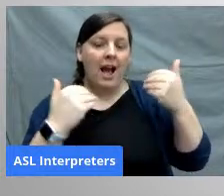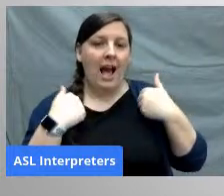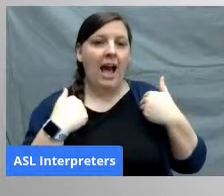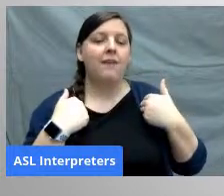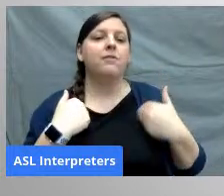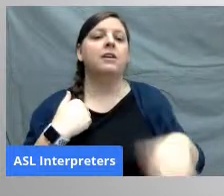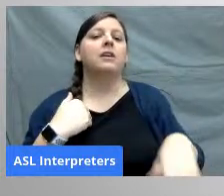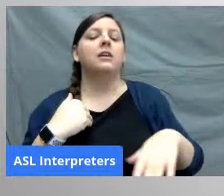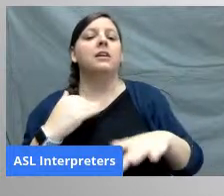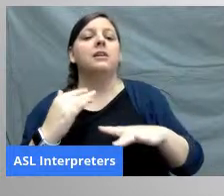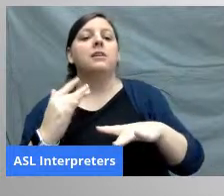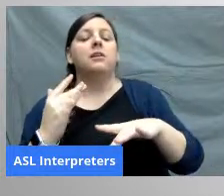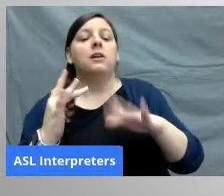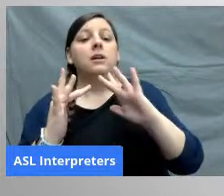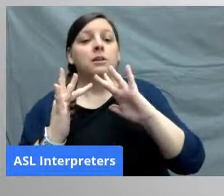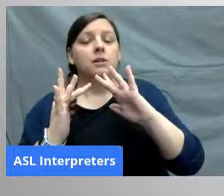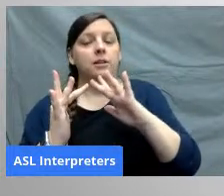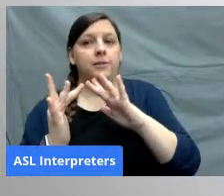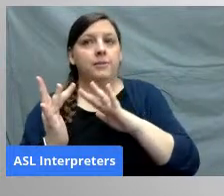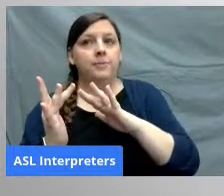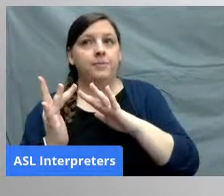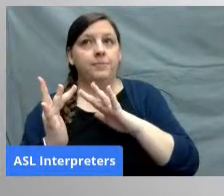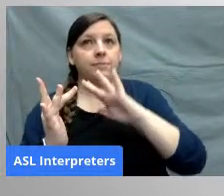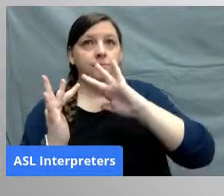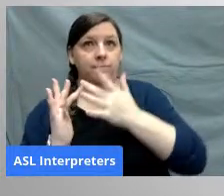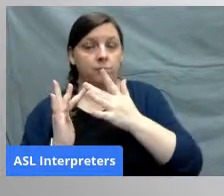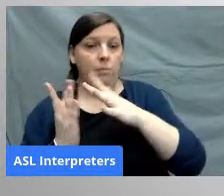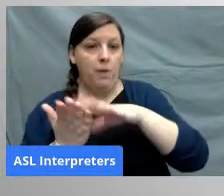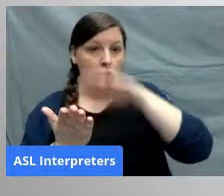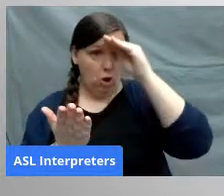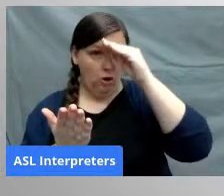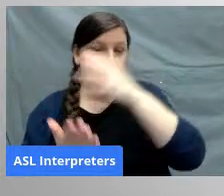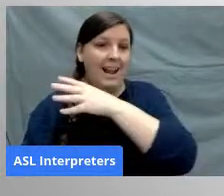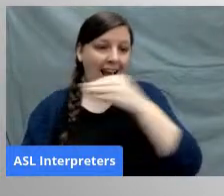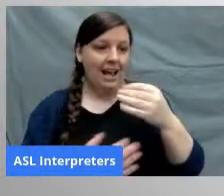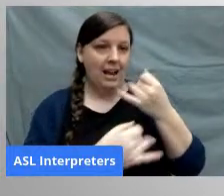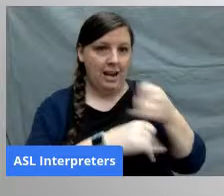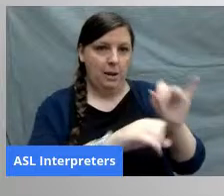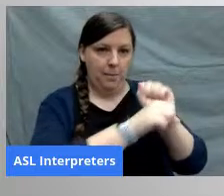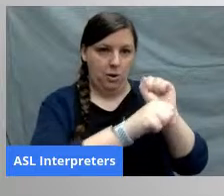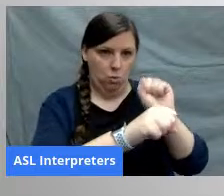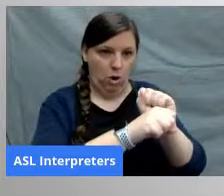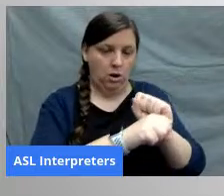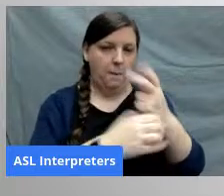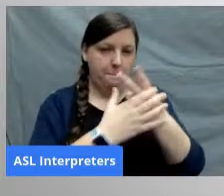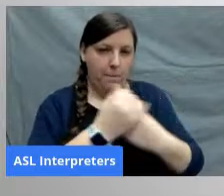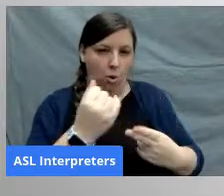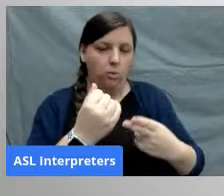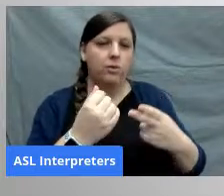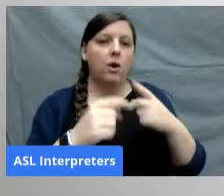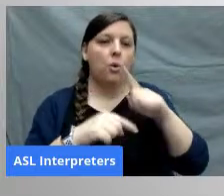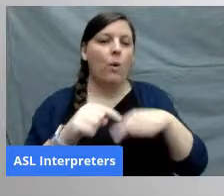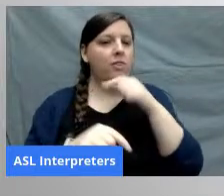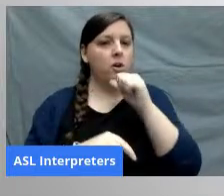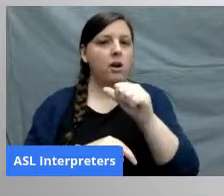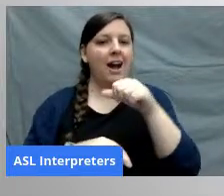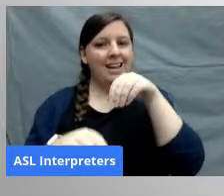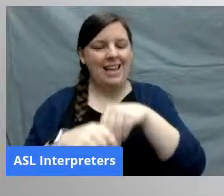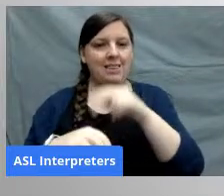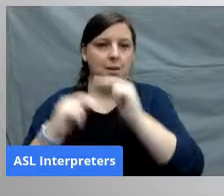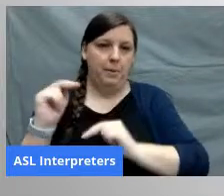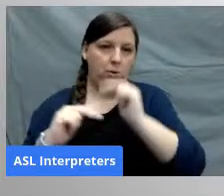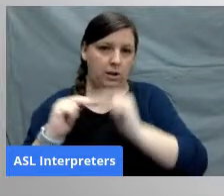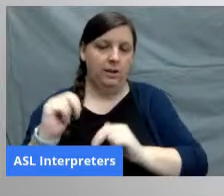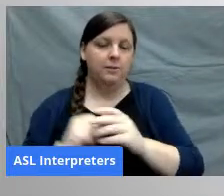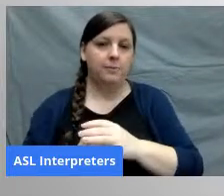not in school. So in the past, when it was a remote learning day, that was an asynchronous day. That